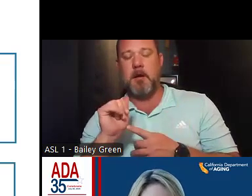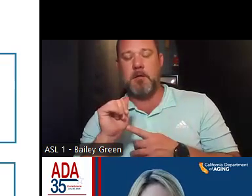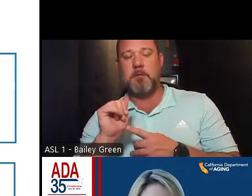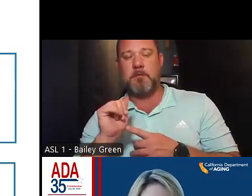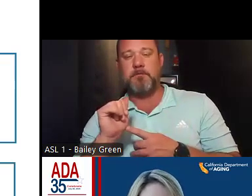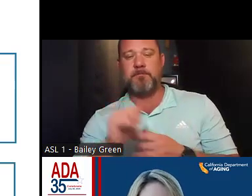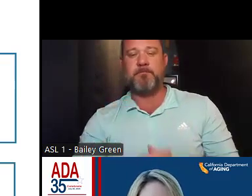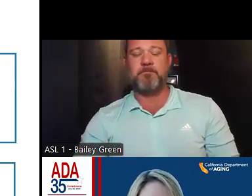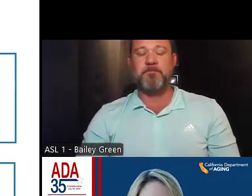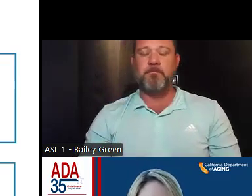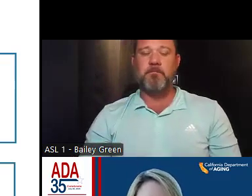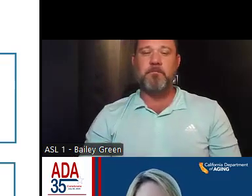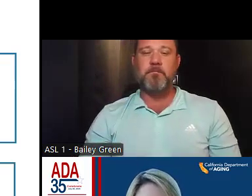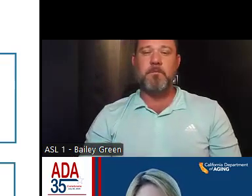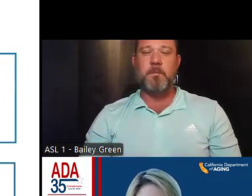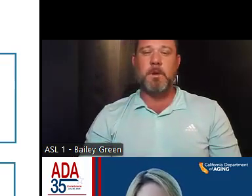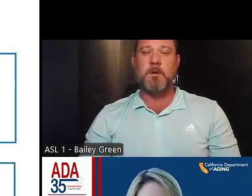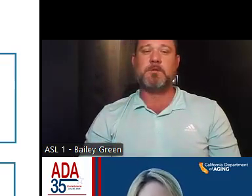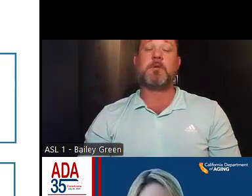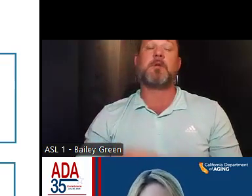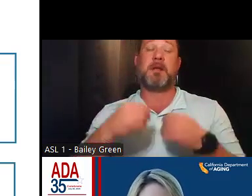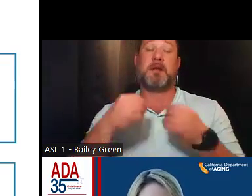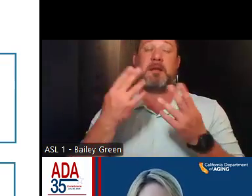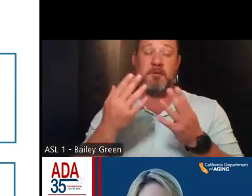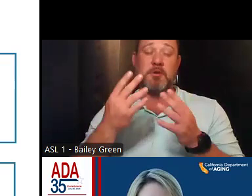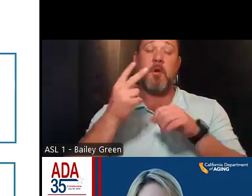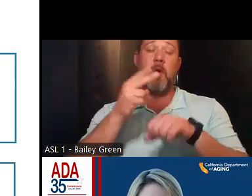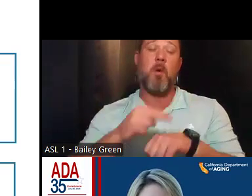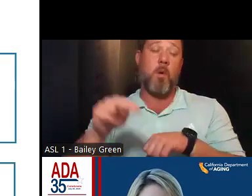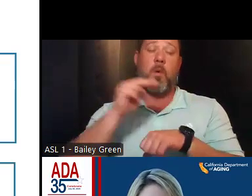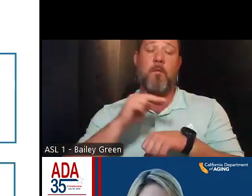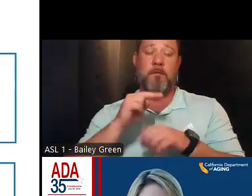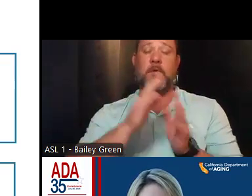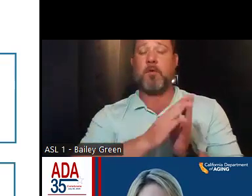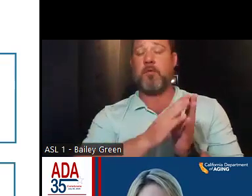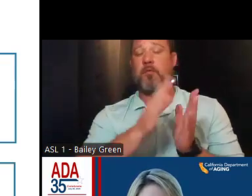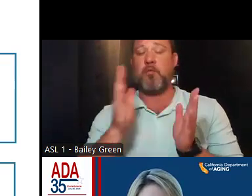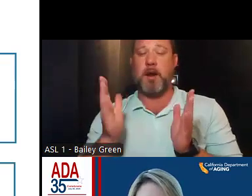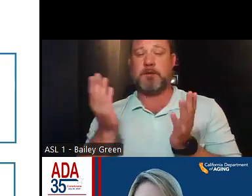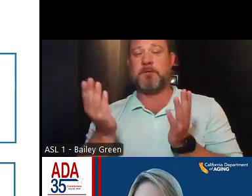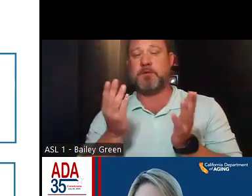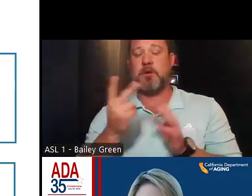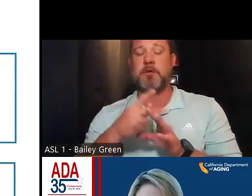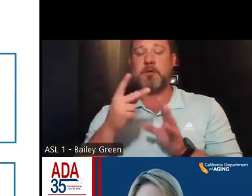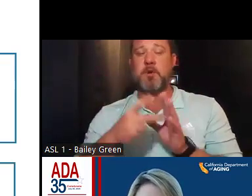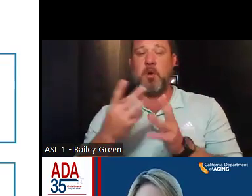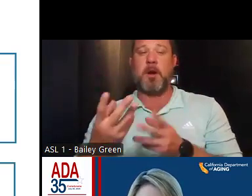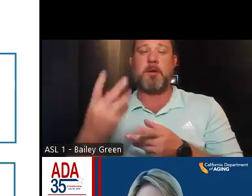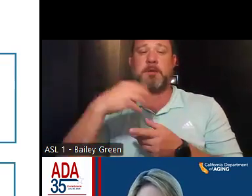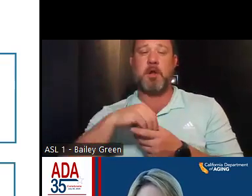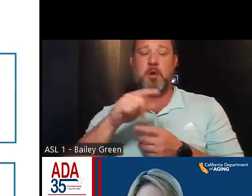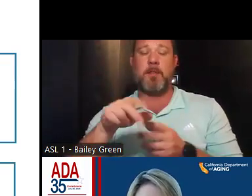regional centers. So that gives you a very high level overview of the range of services and programs that were included in